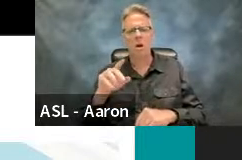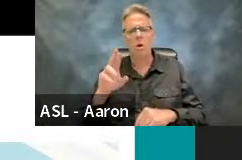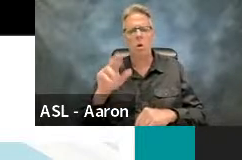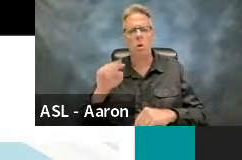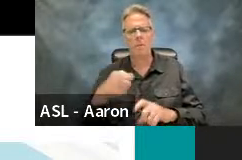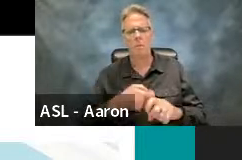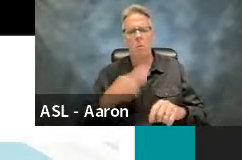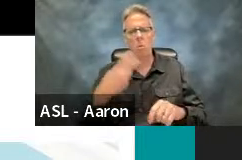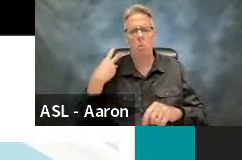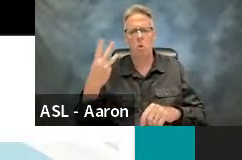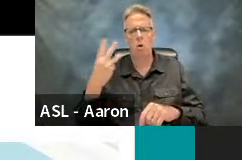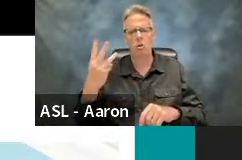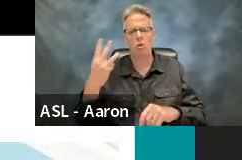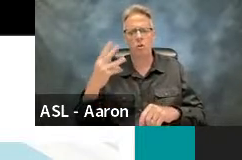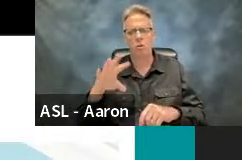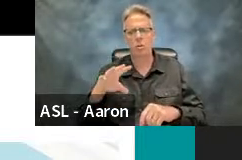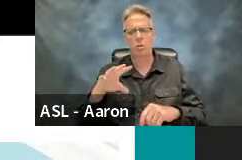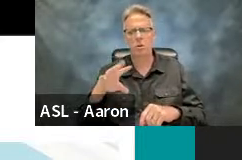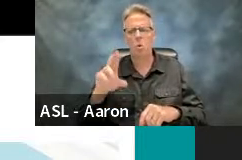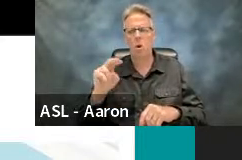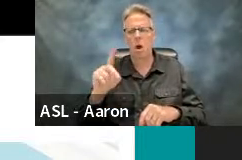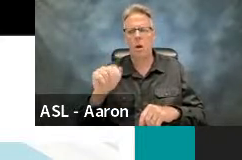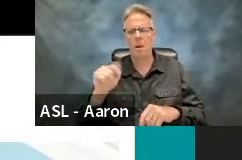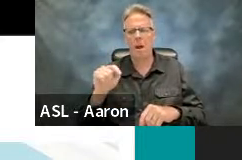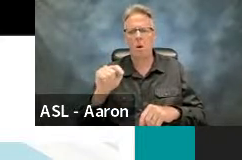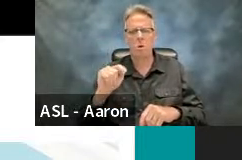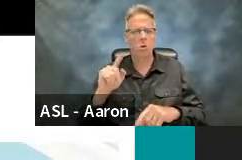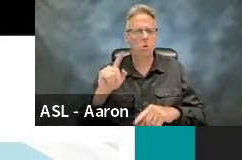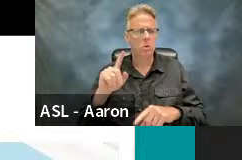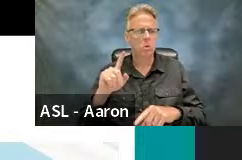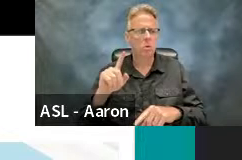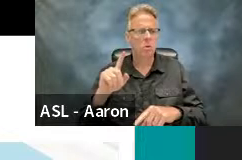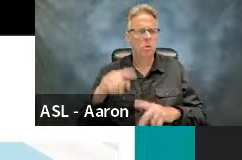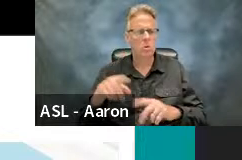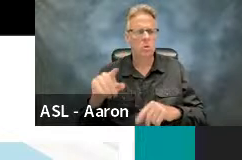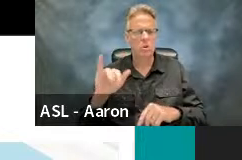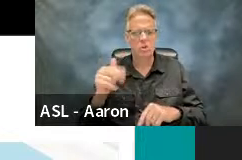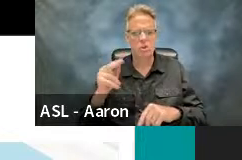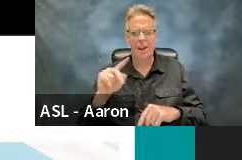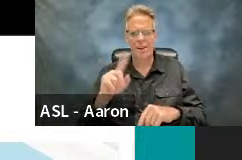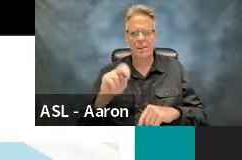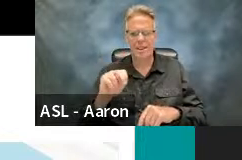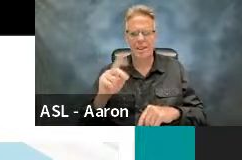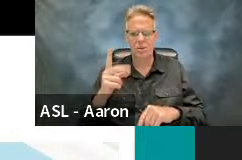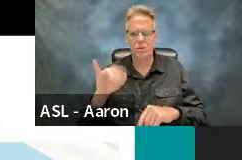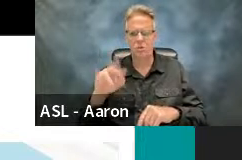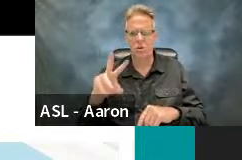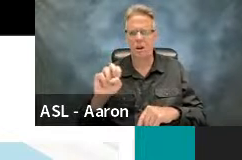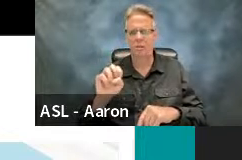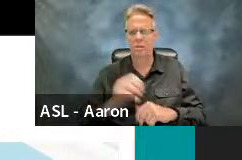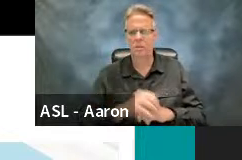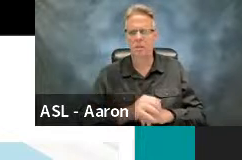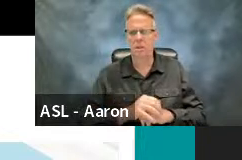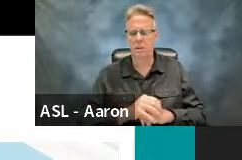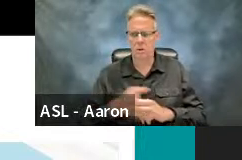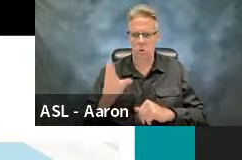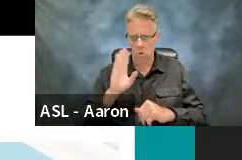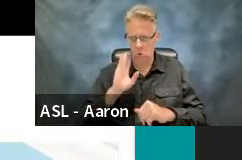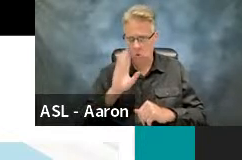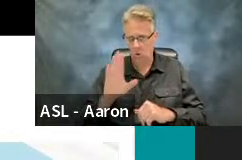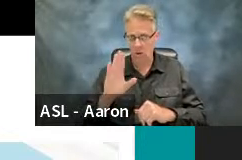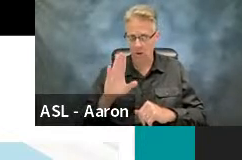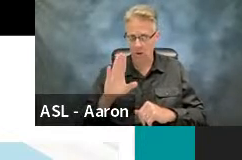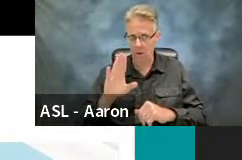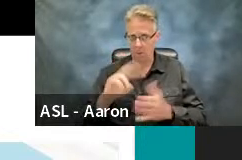from Washington to Jansen Drive or whatever that is. Is that going to be just a